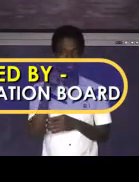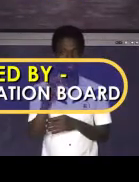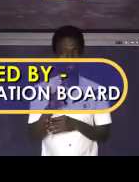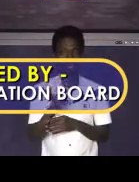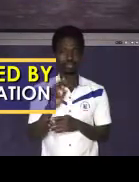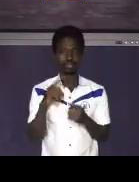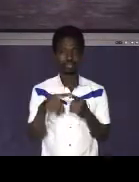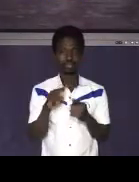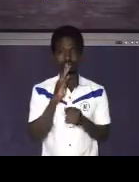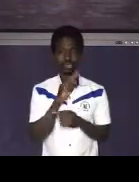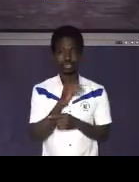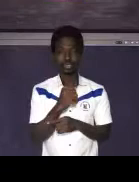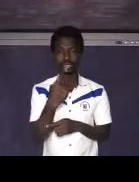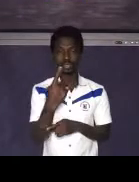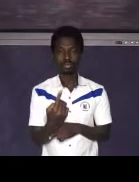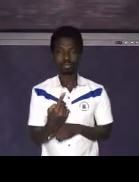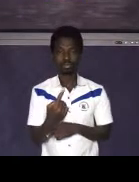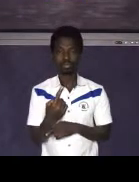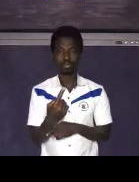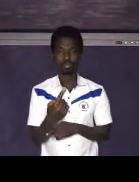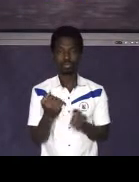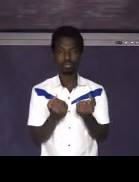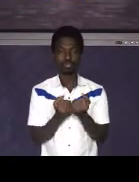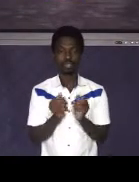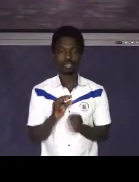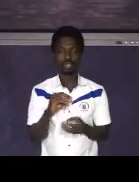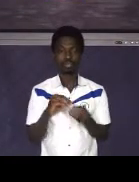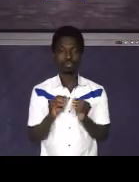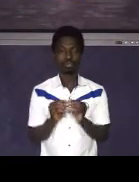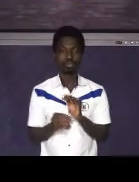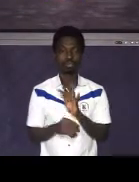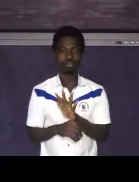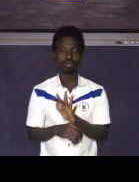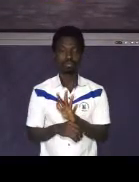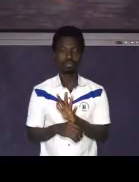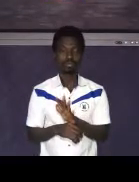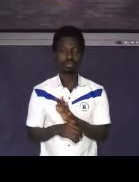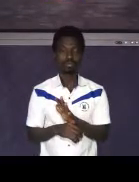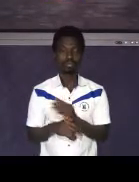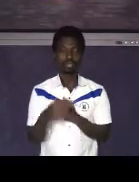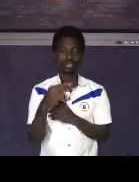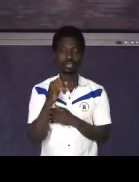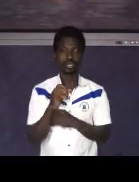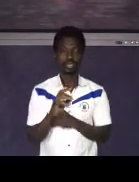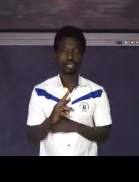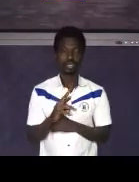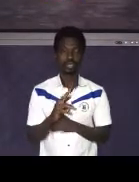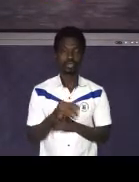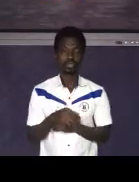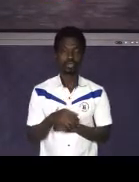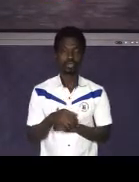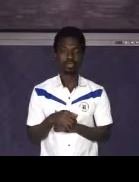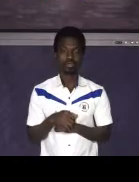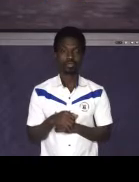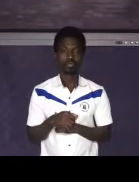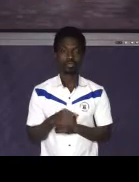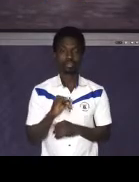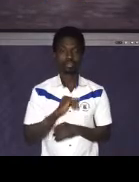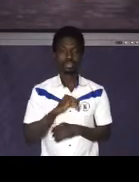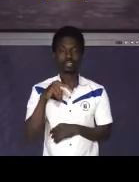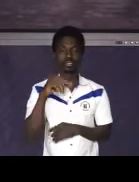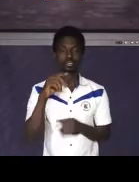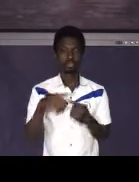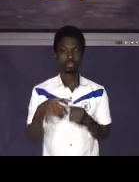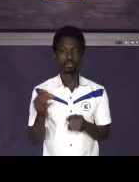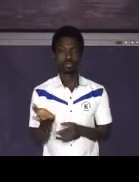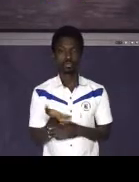a lone ranger. Number 5, hair, H-A-I-R. I need